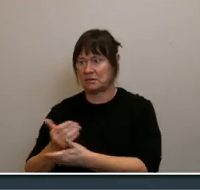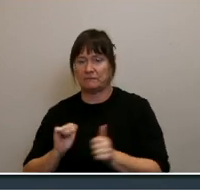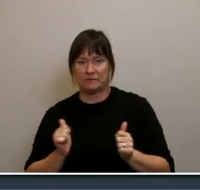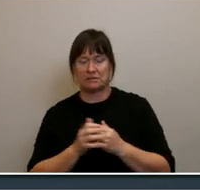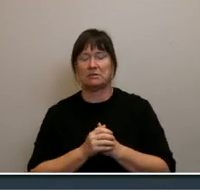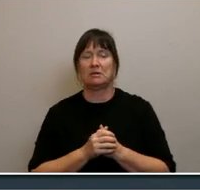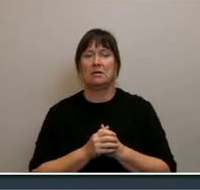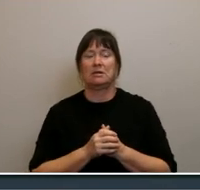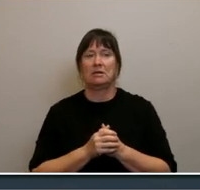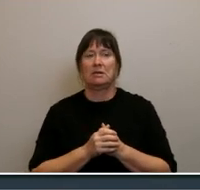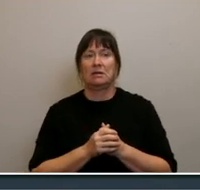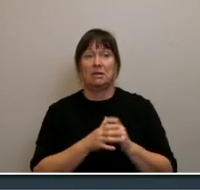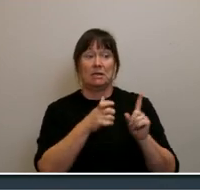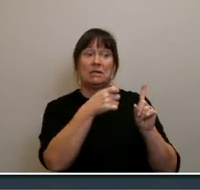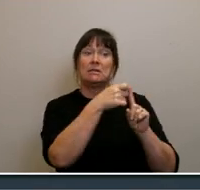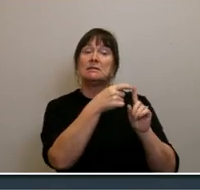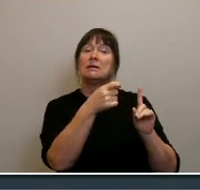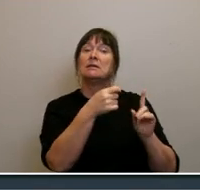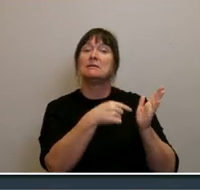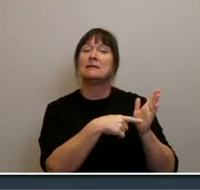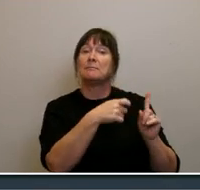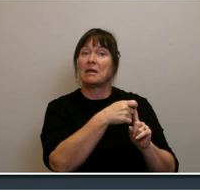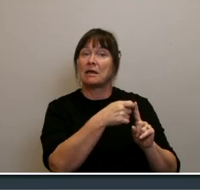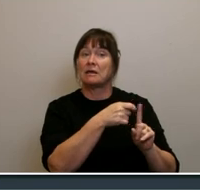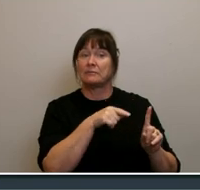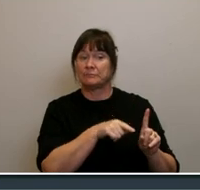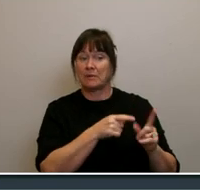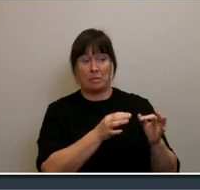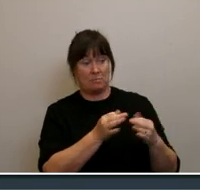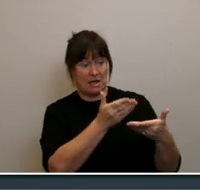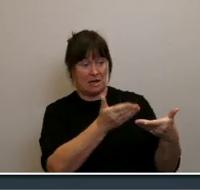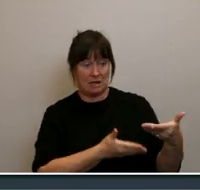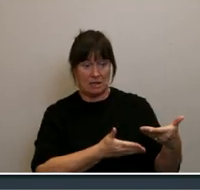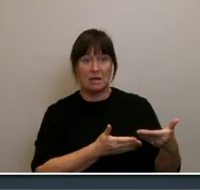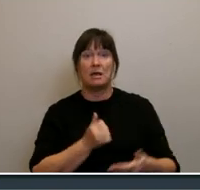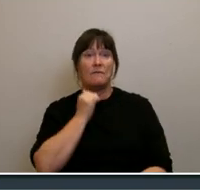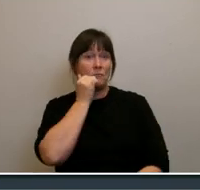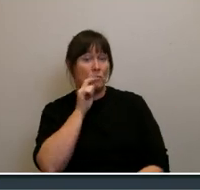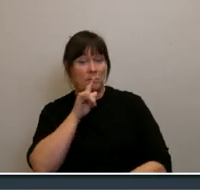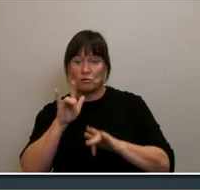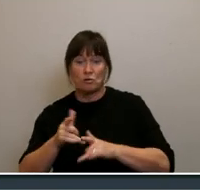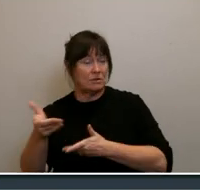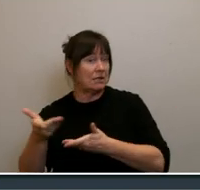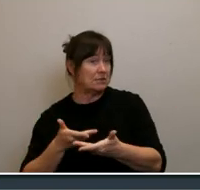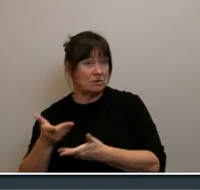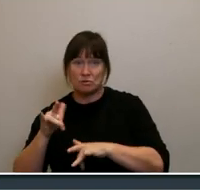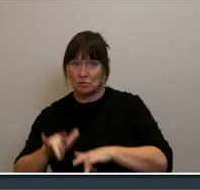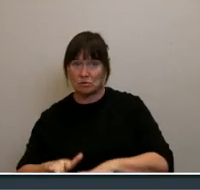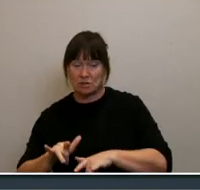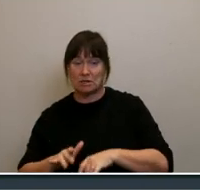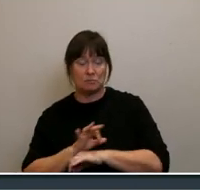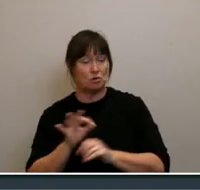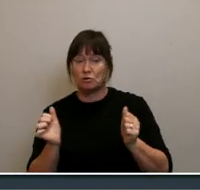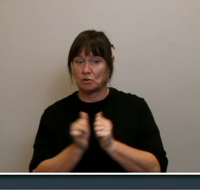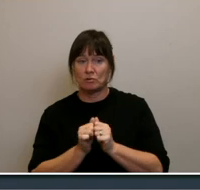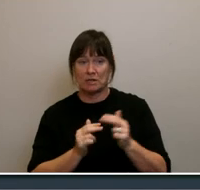With respect to te pihinga, as outlined in the LTP, as mana whenua, we have not been consulted on this either. We do